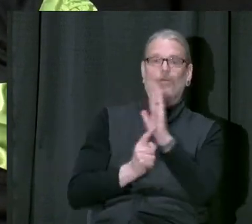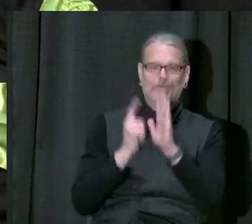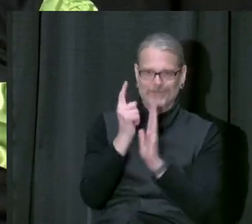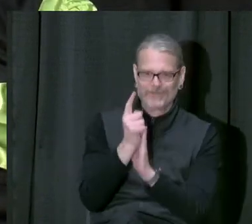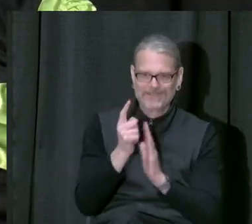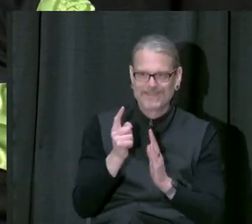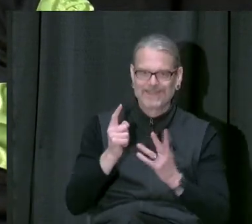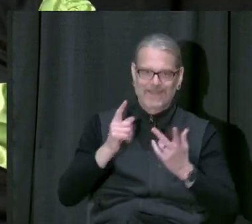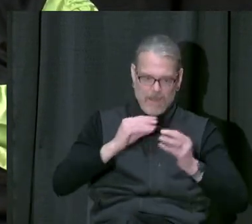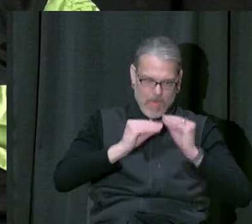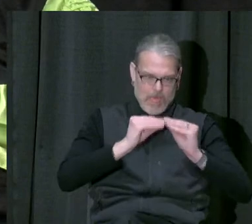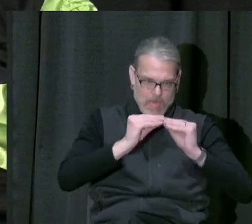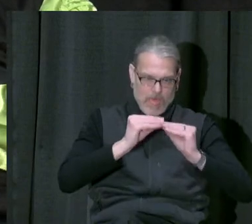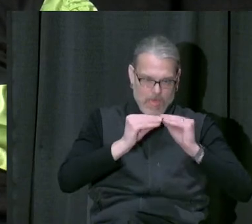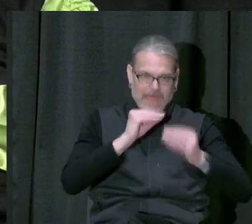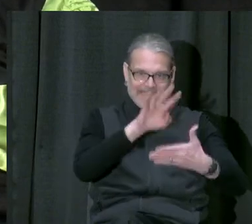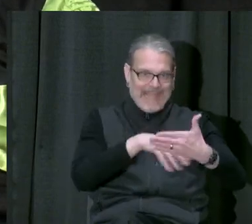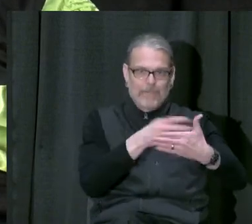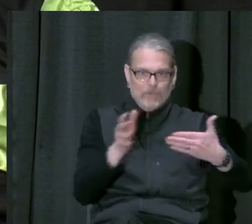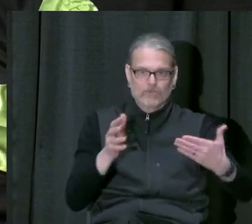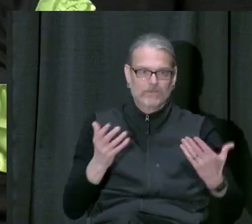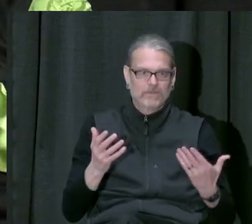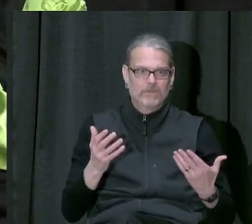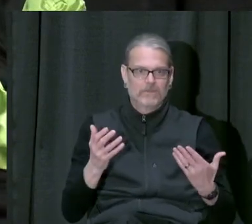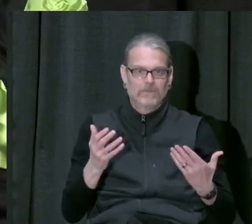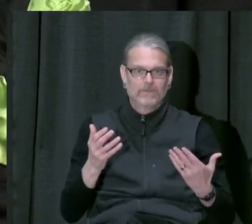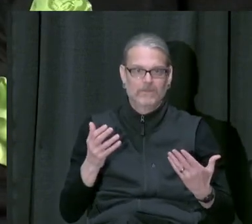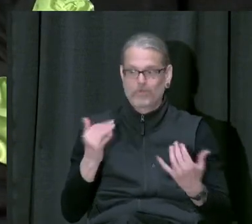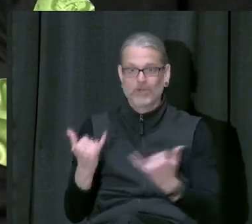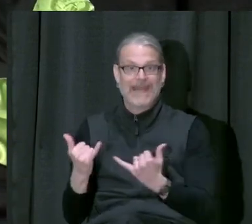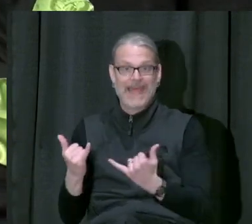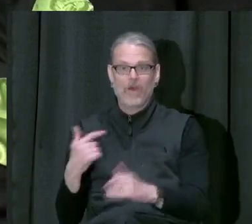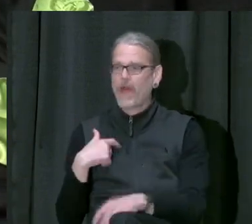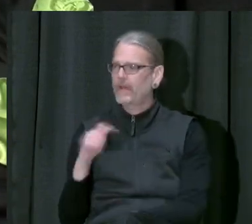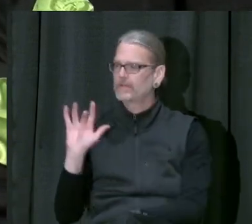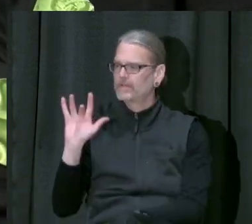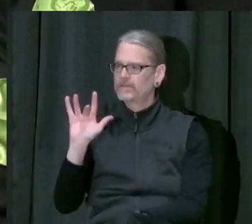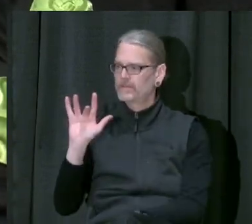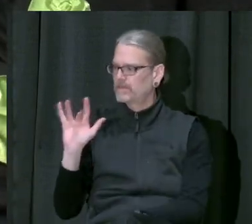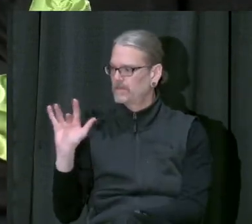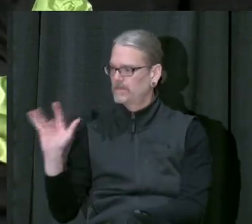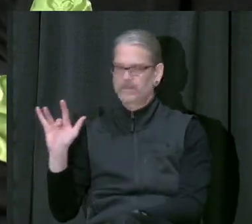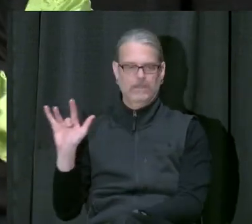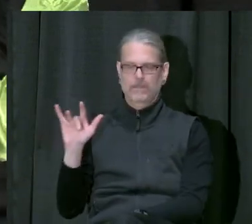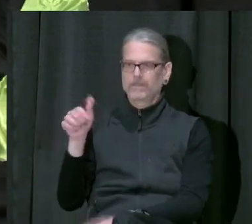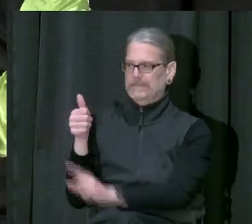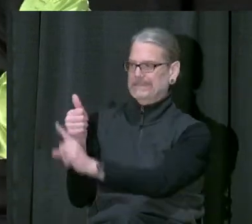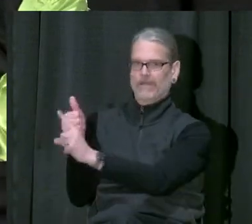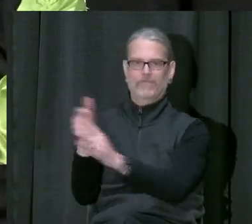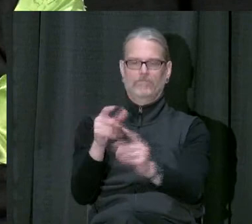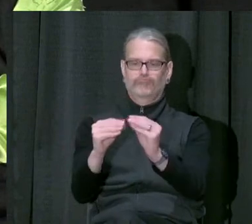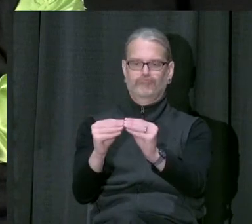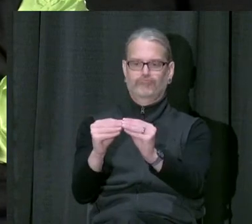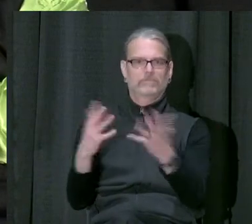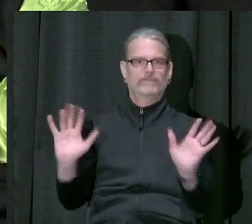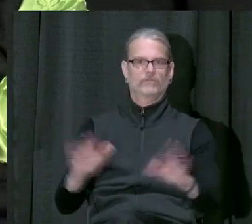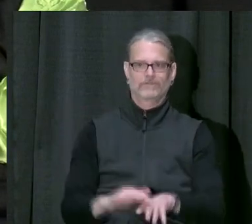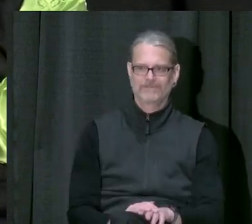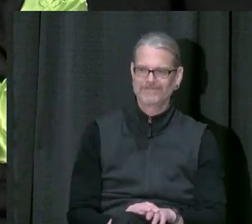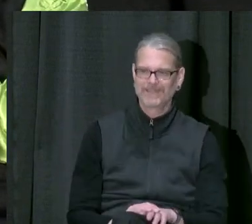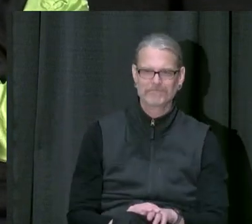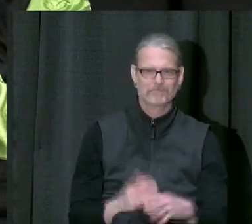all I had to do with this tool was click a few places and I was done. It really is the, and then there are a lot of free tools. Callus, PDF